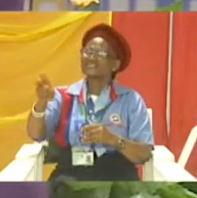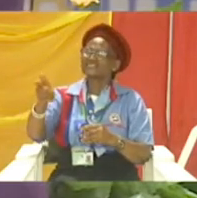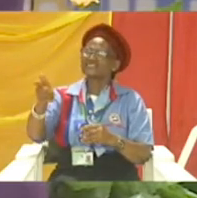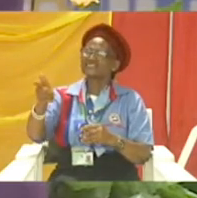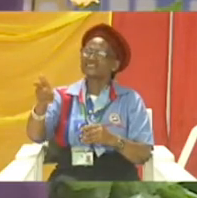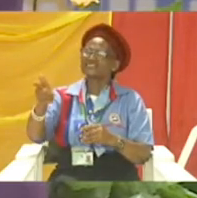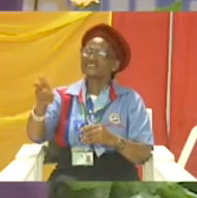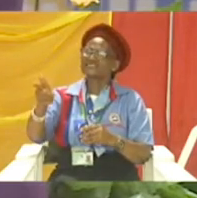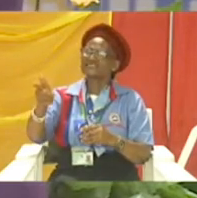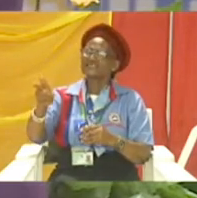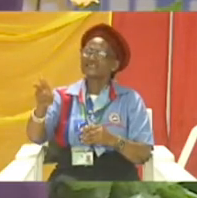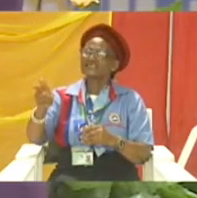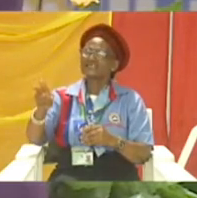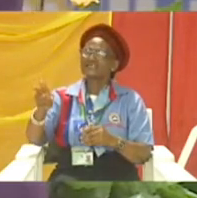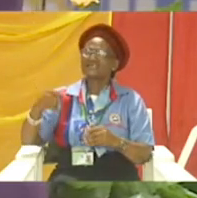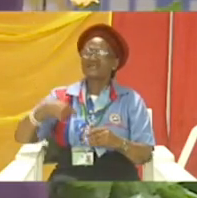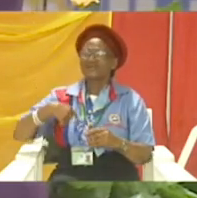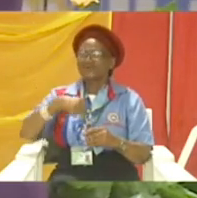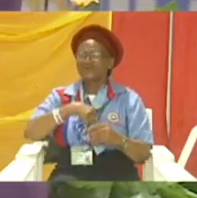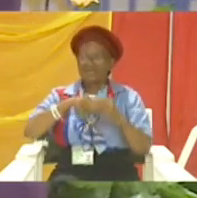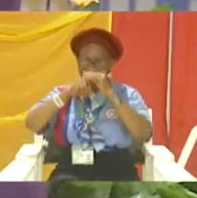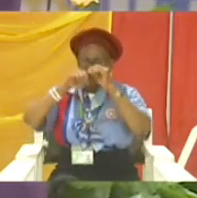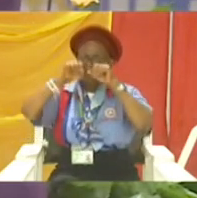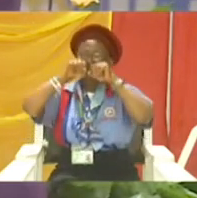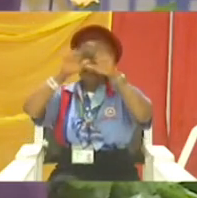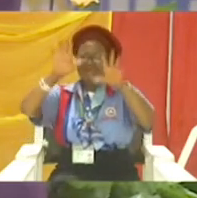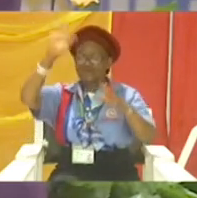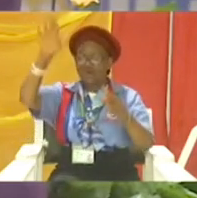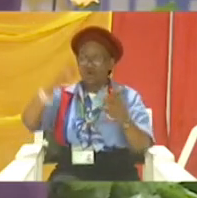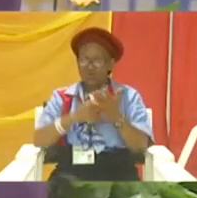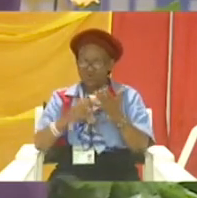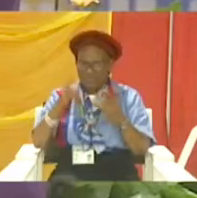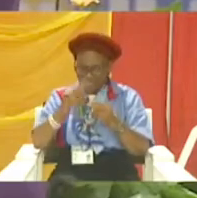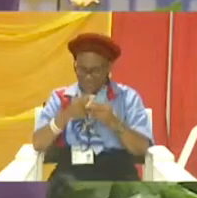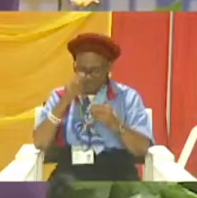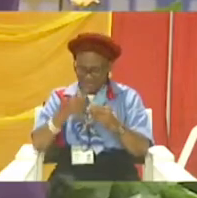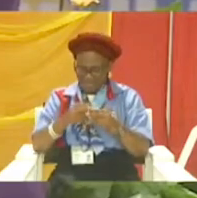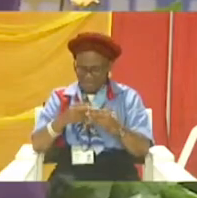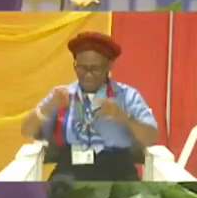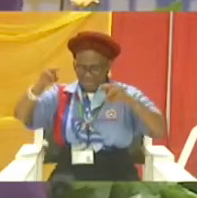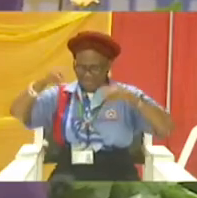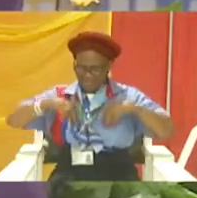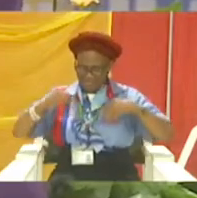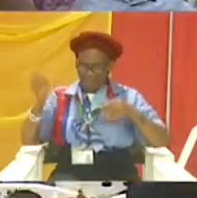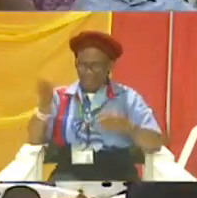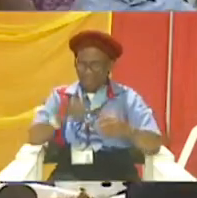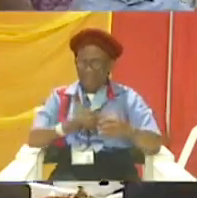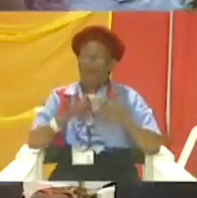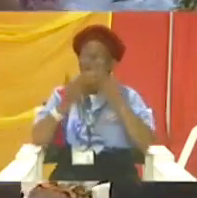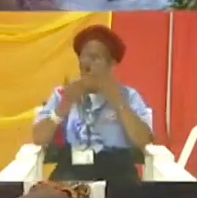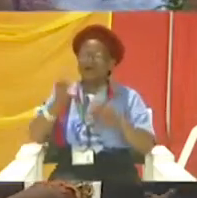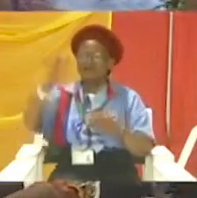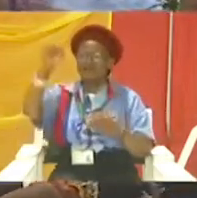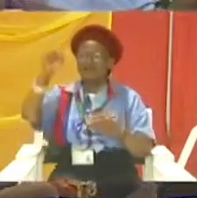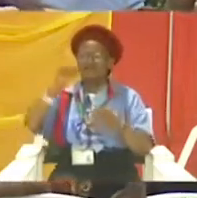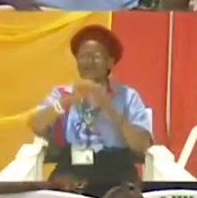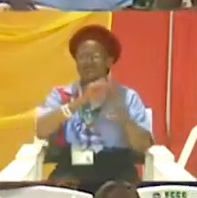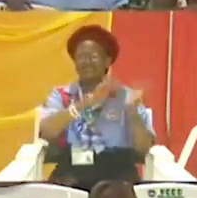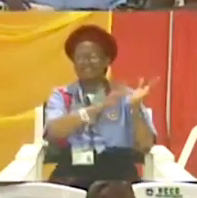Lord enjoy your father. We bless your holy name. Accept our thanks in Jesus' name.